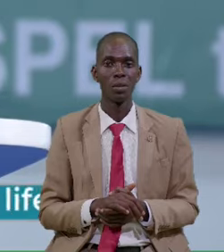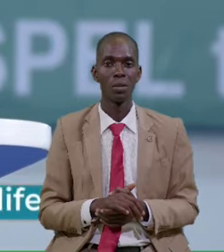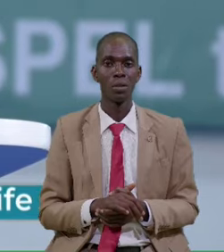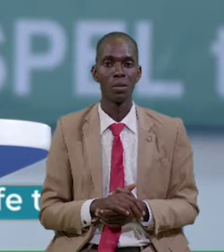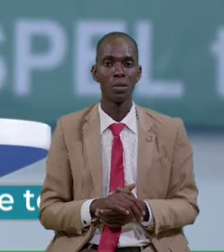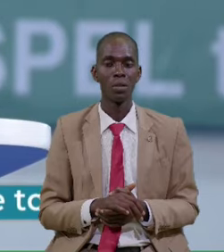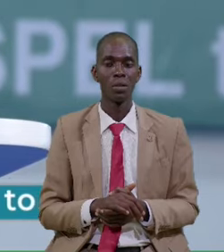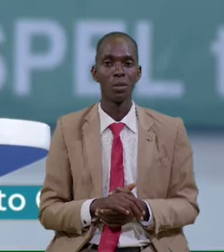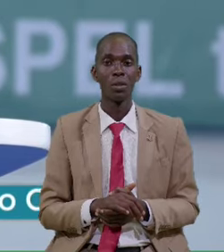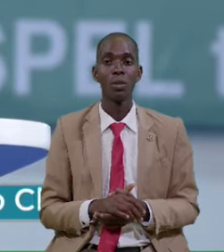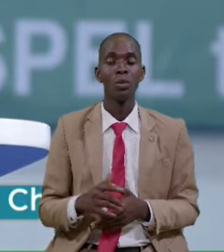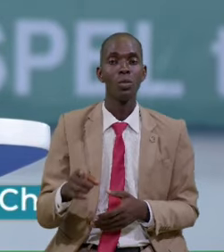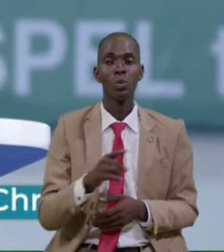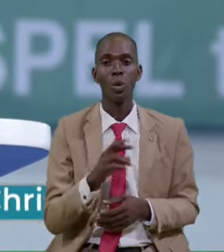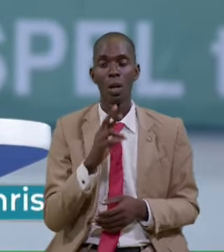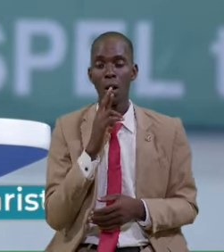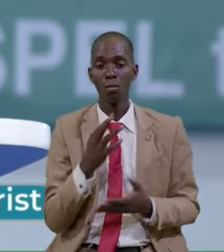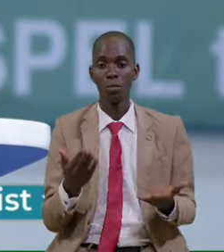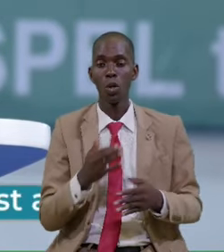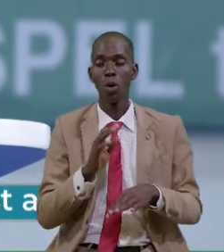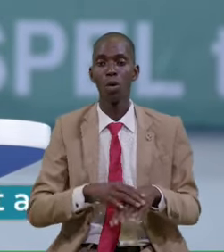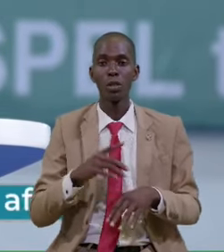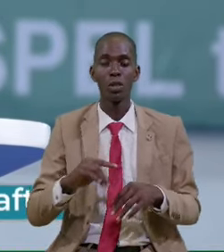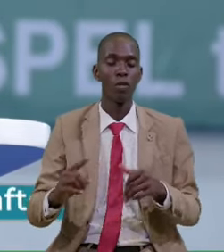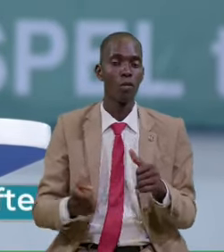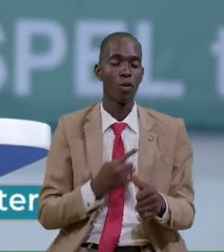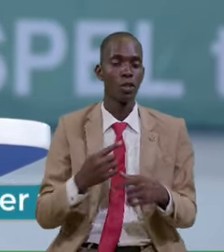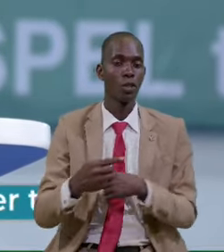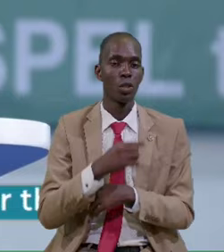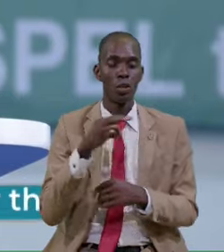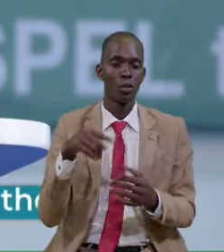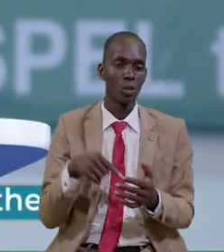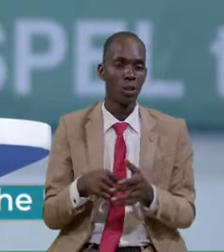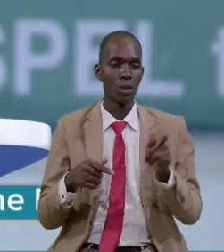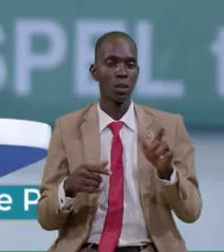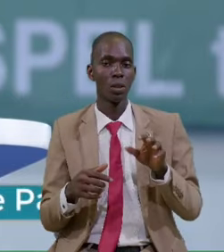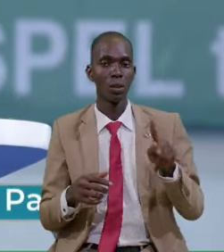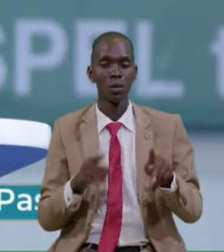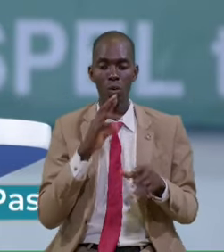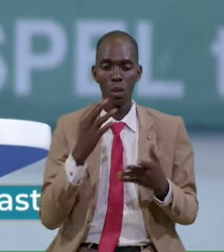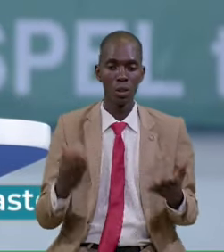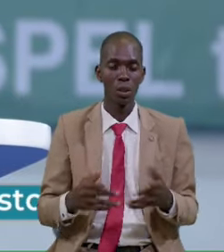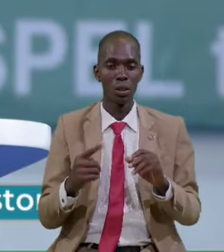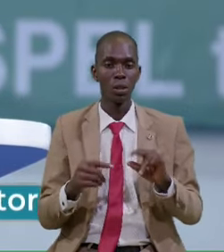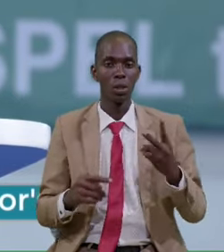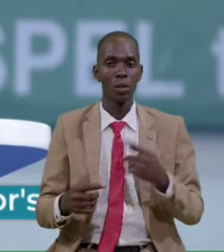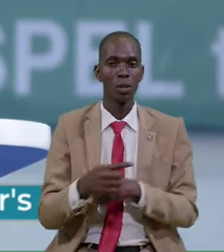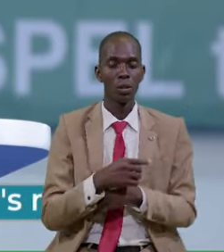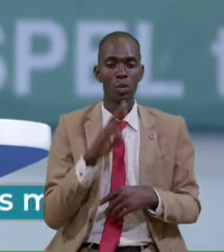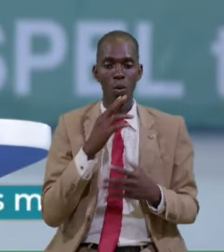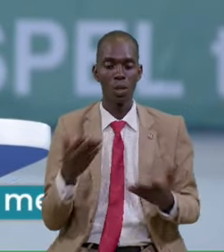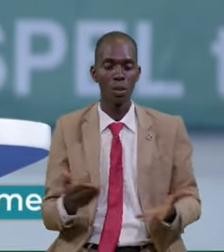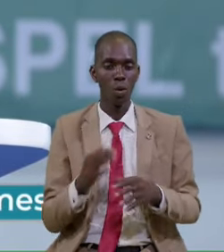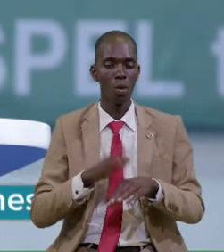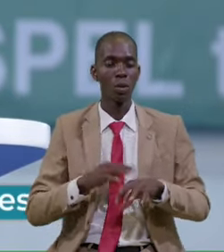You are here on the first day of this global crusade. You are here the second day. You are here the third day. And